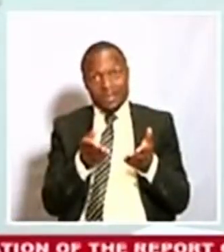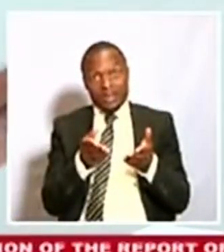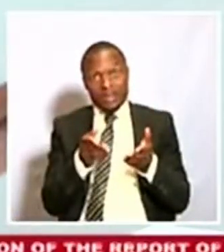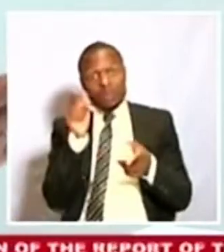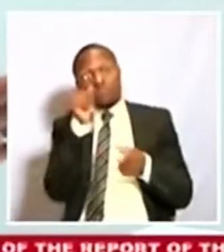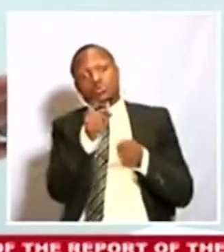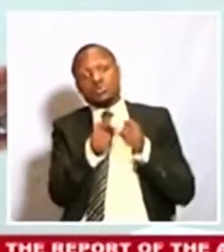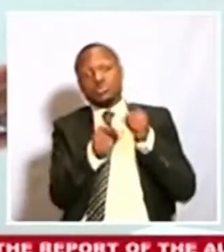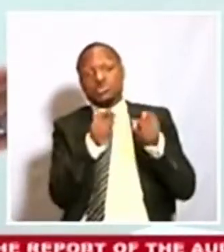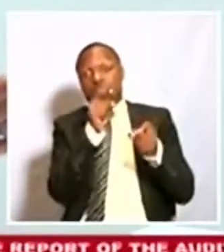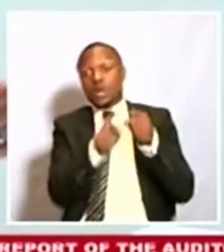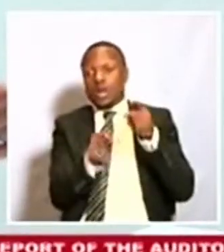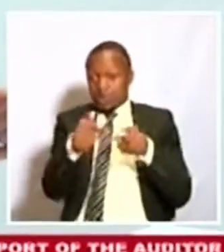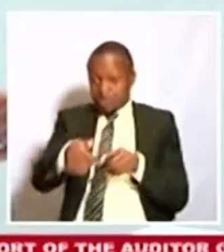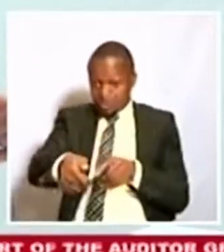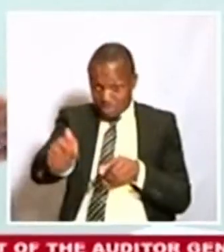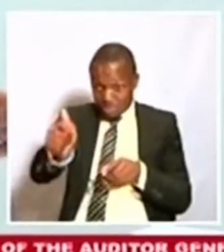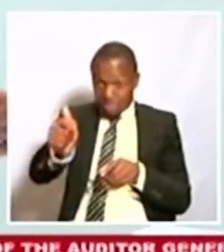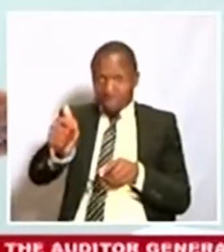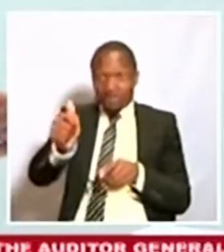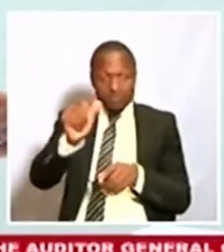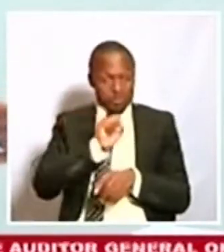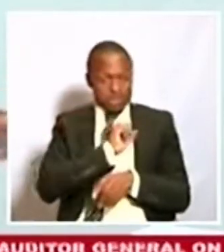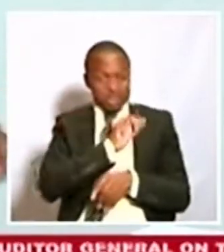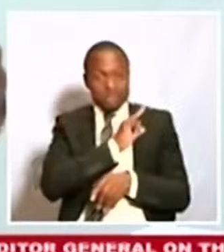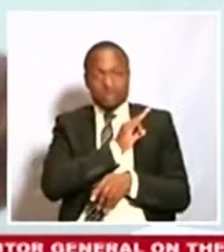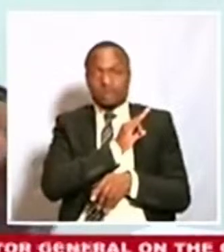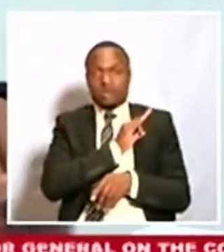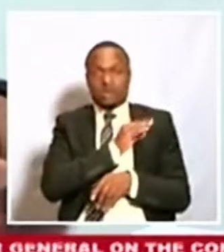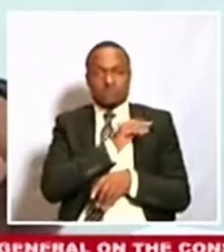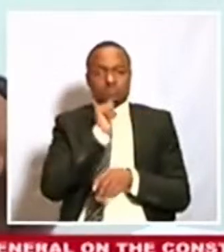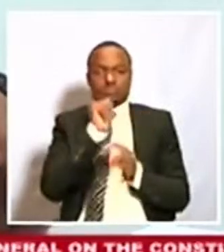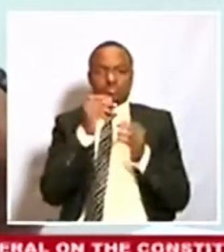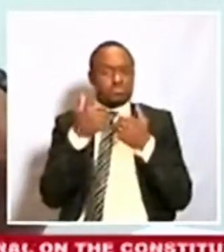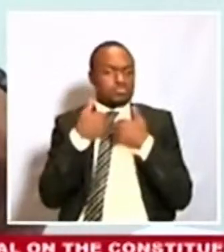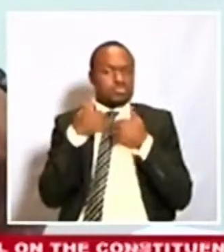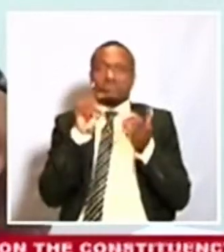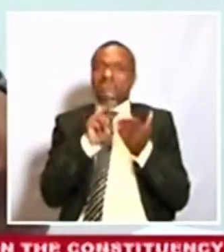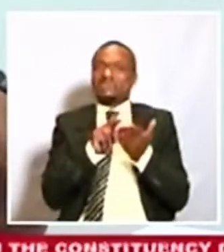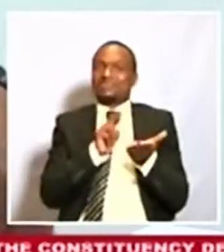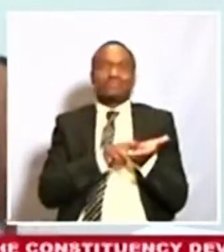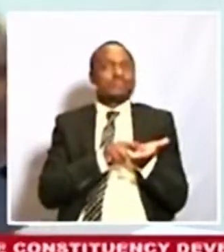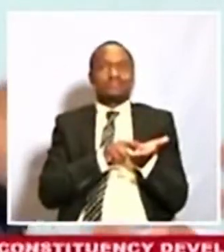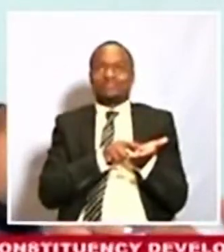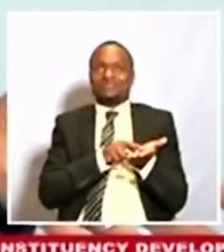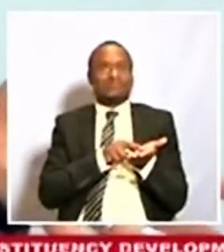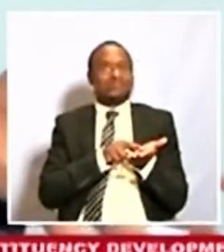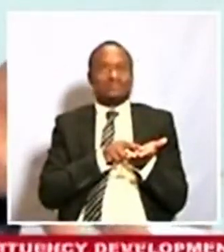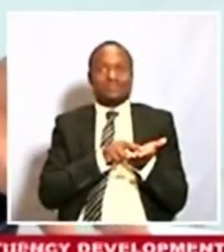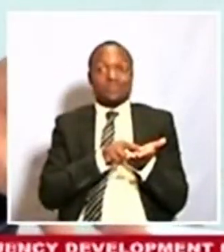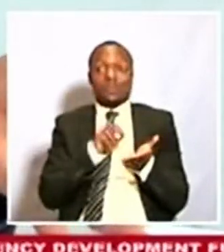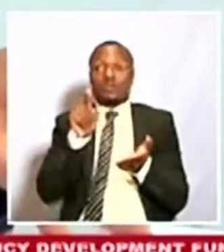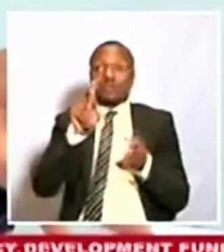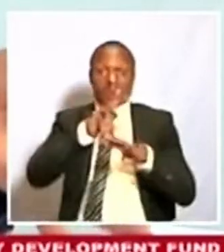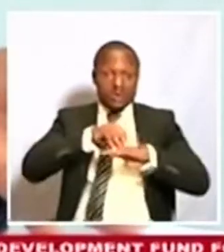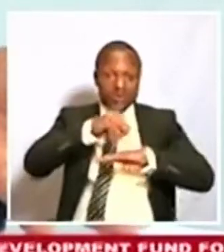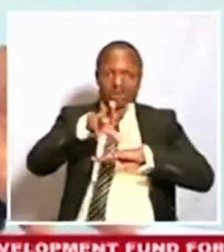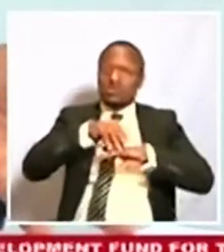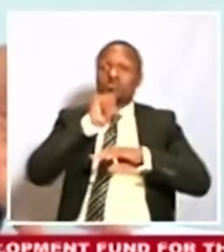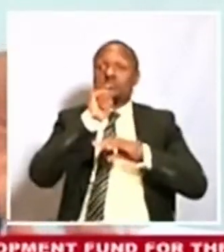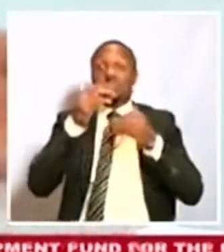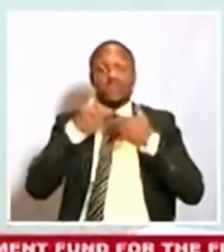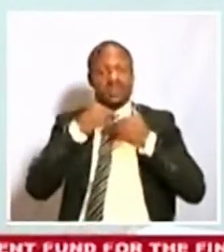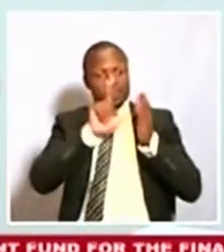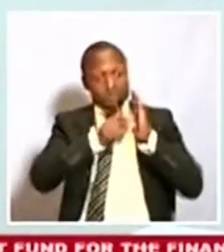square lies on you as officers, because we don't have a record that actually you advise. We don't have the